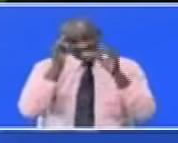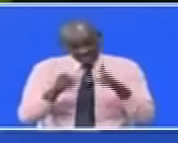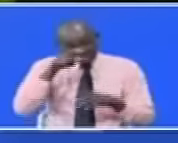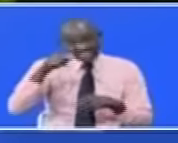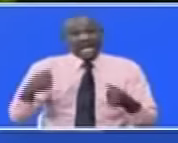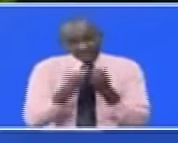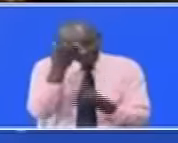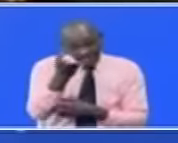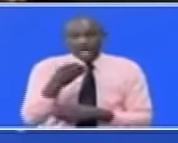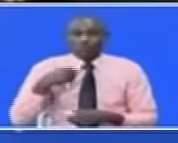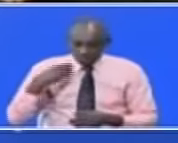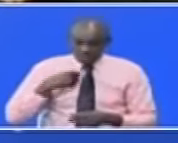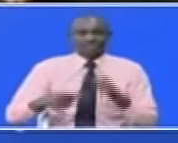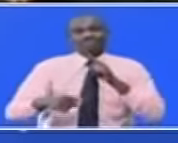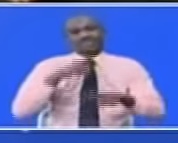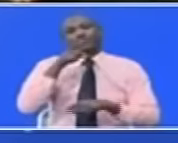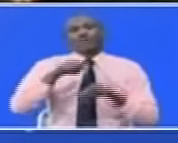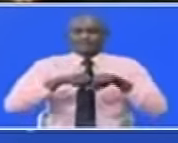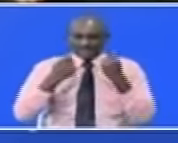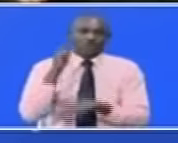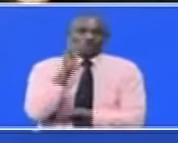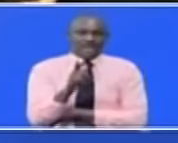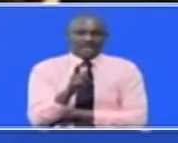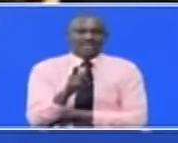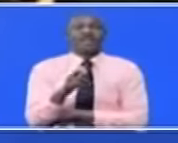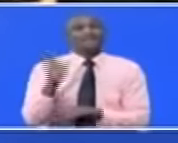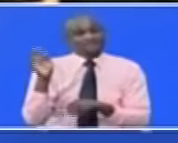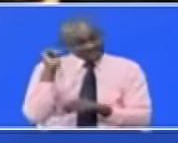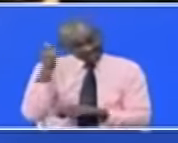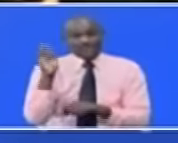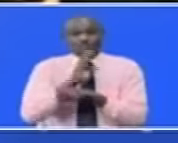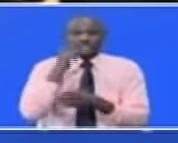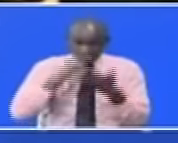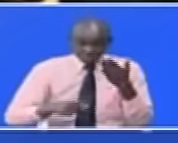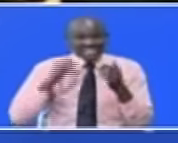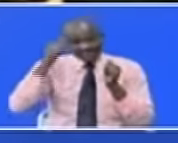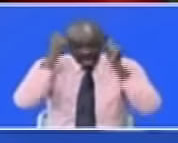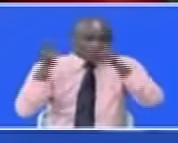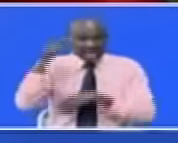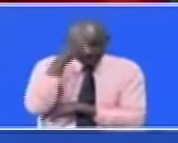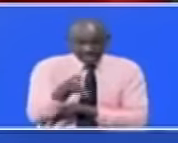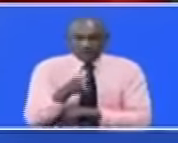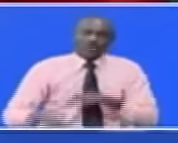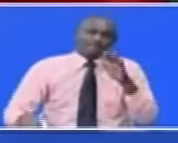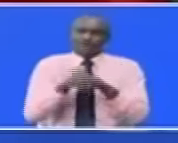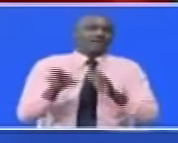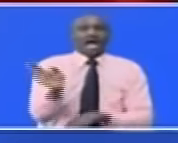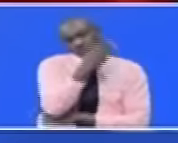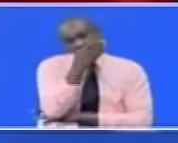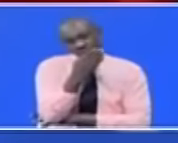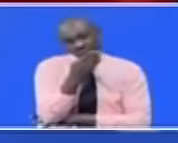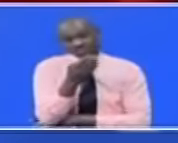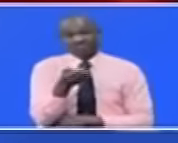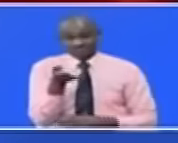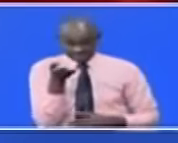advances will be deemed as a violation. Nkurunziza threatens to use force to repel any foreign soldiers sent to Burundi. His comments came